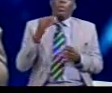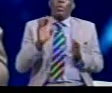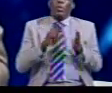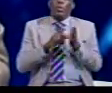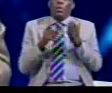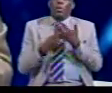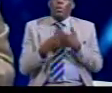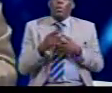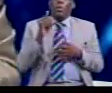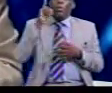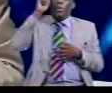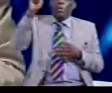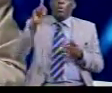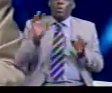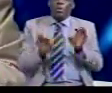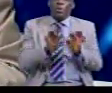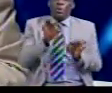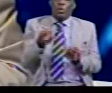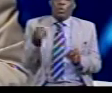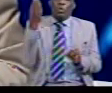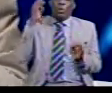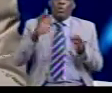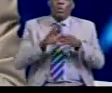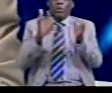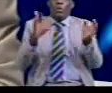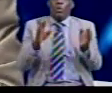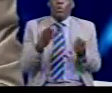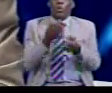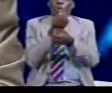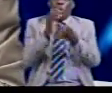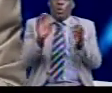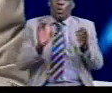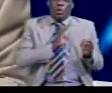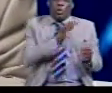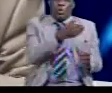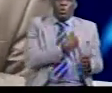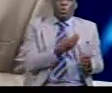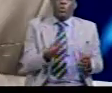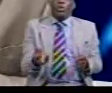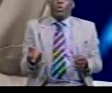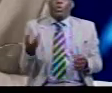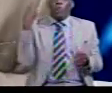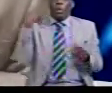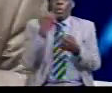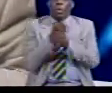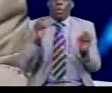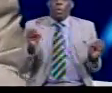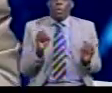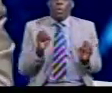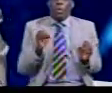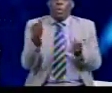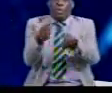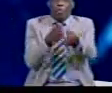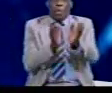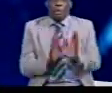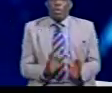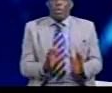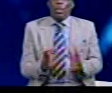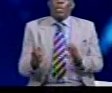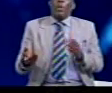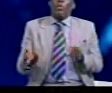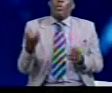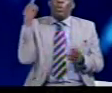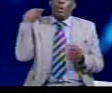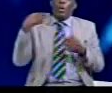released. Il a sauvé des âmes. Souls were saved. Il a restauré les rétrogrades. Backsliders were restored. Il a guéri